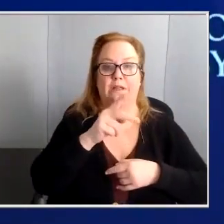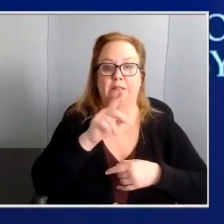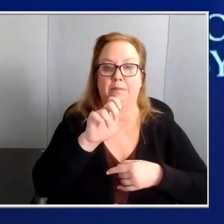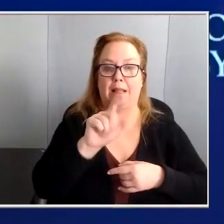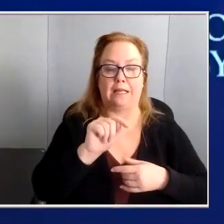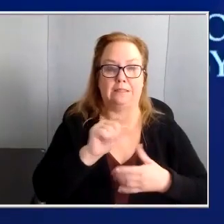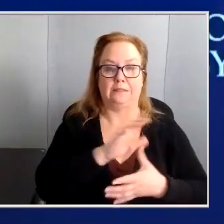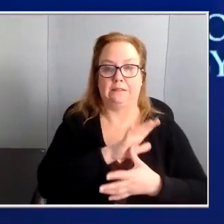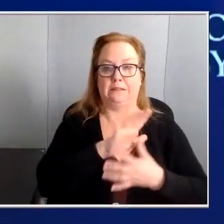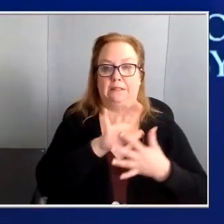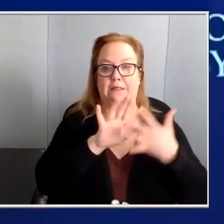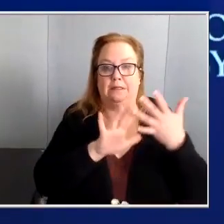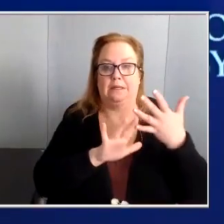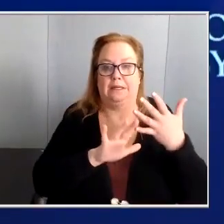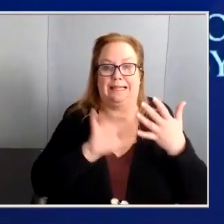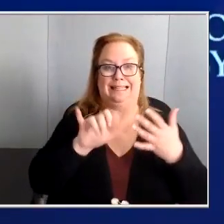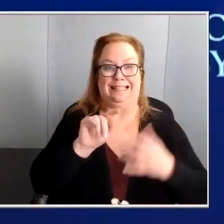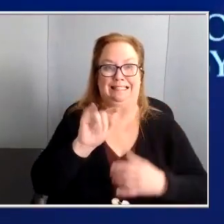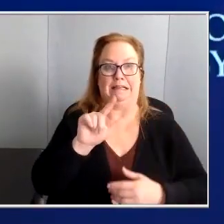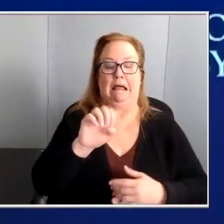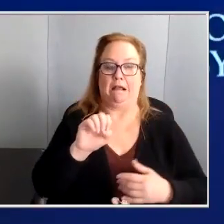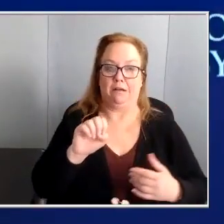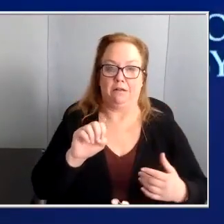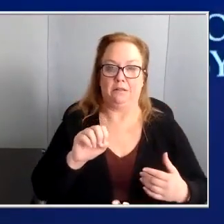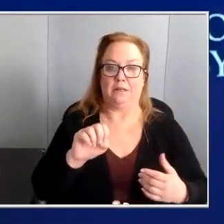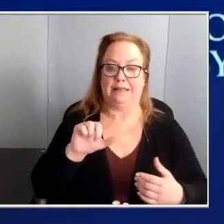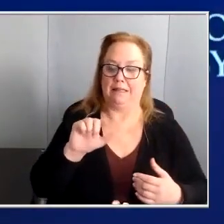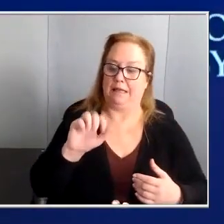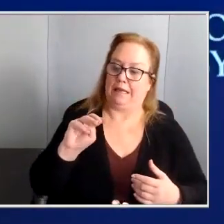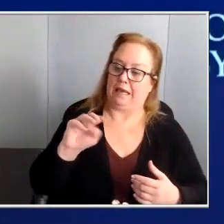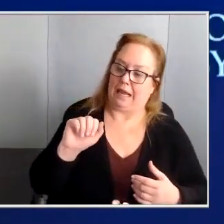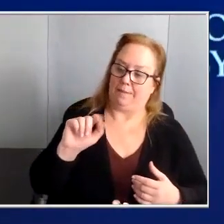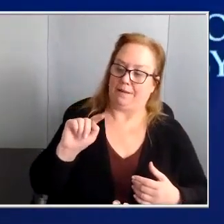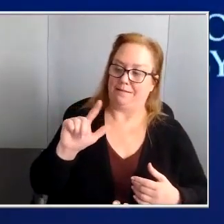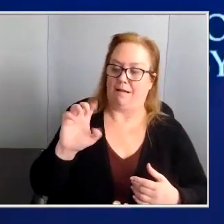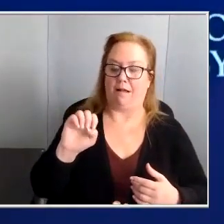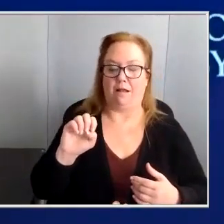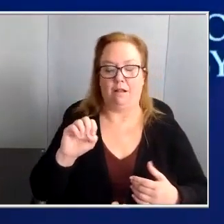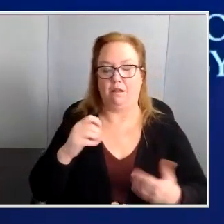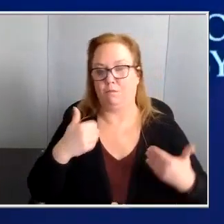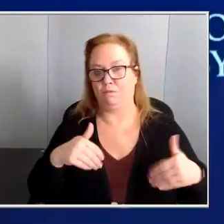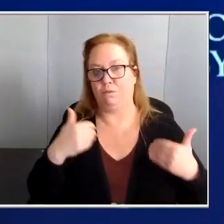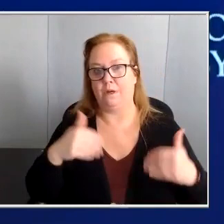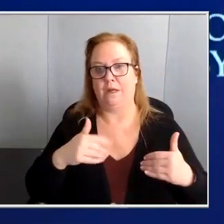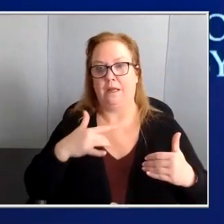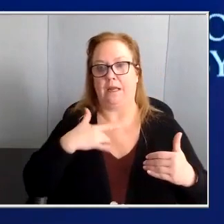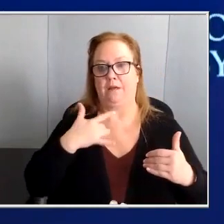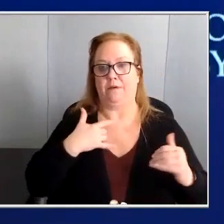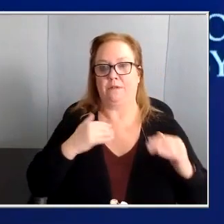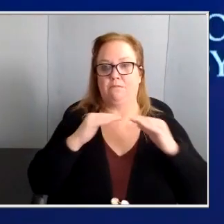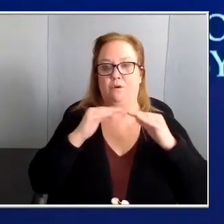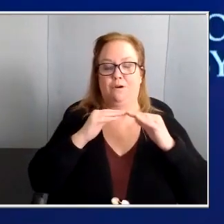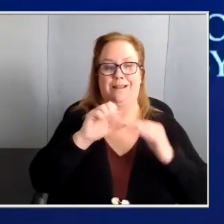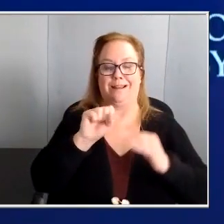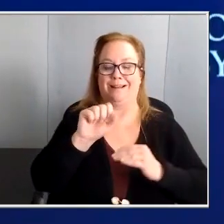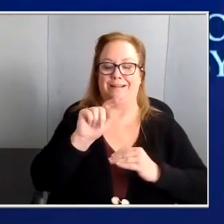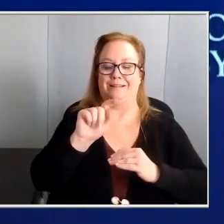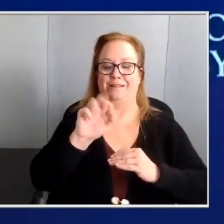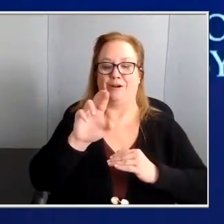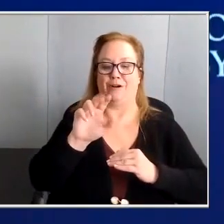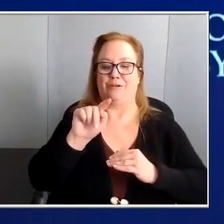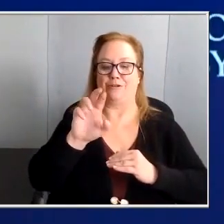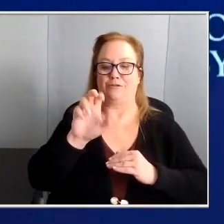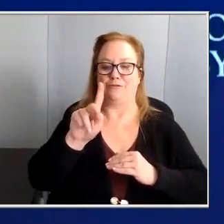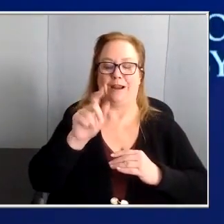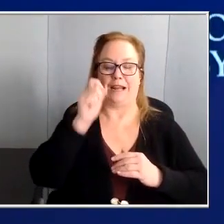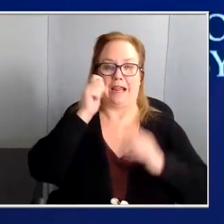now the cesium tiles. I mean, that's the GammaTile. That's remarkable. It does feel a little more and more like Star Trek every day.